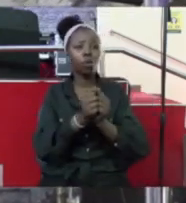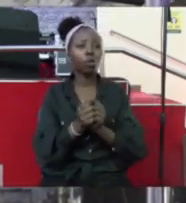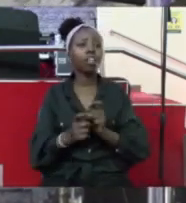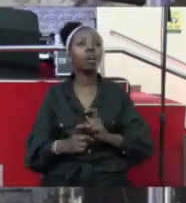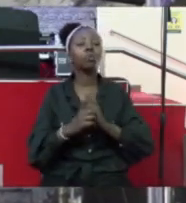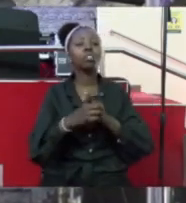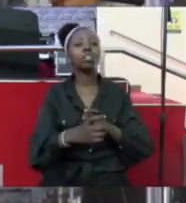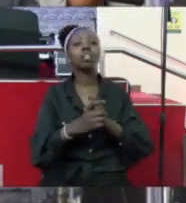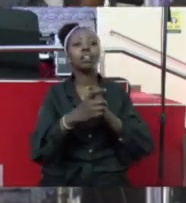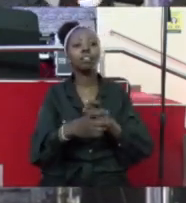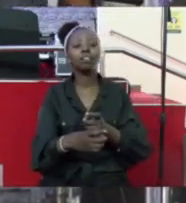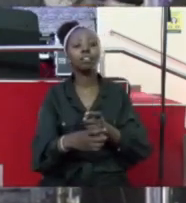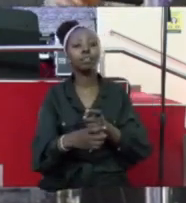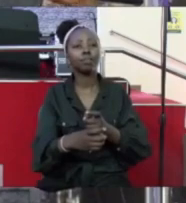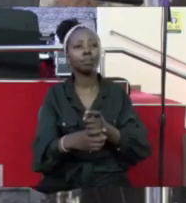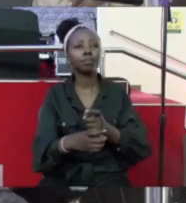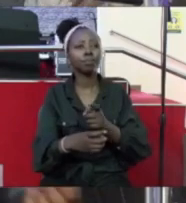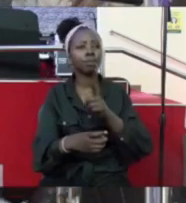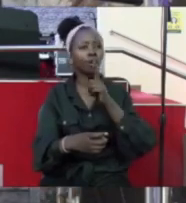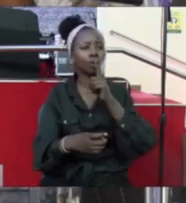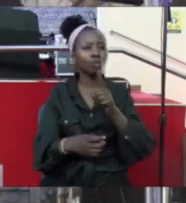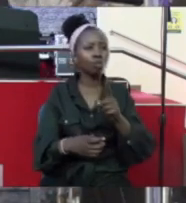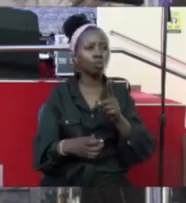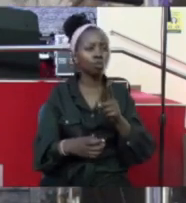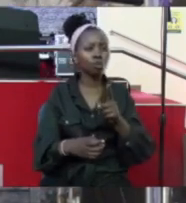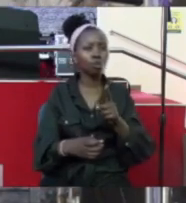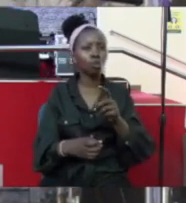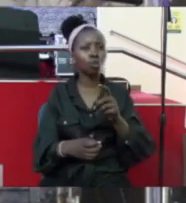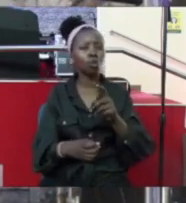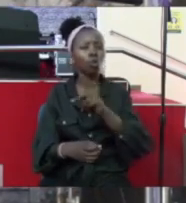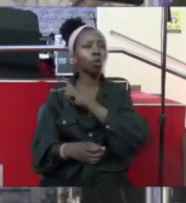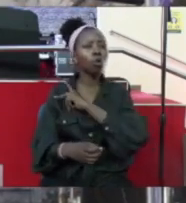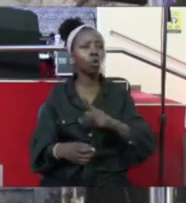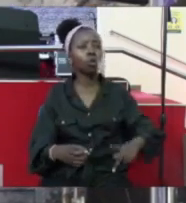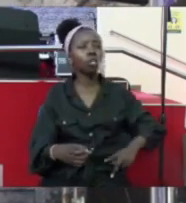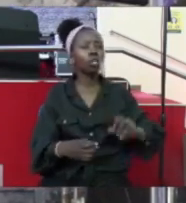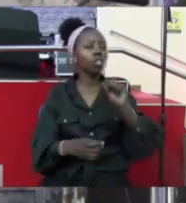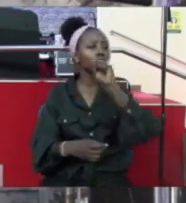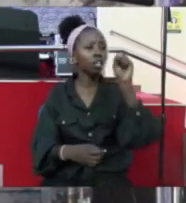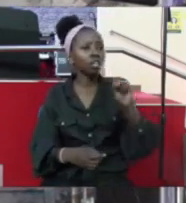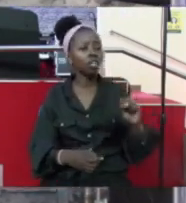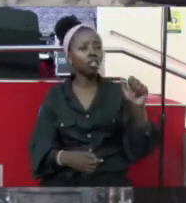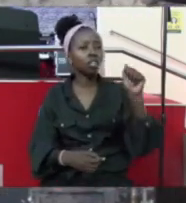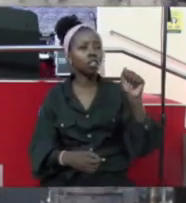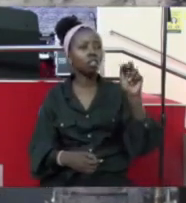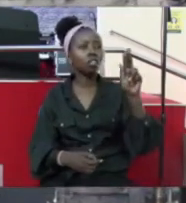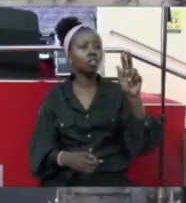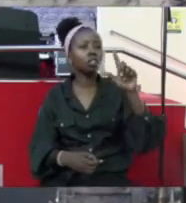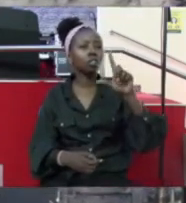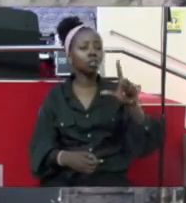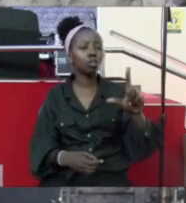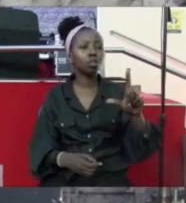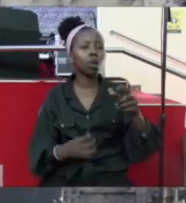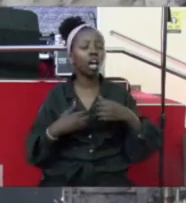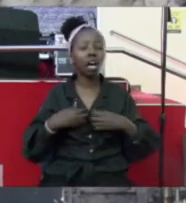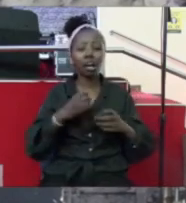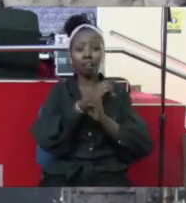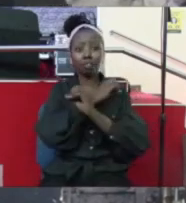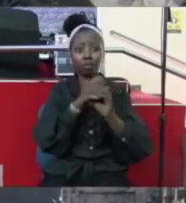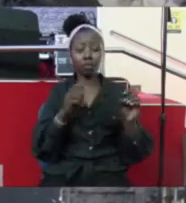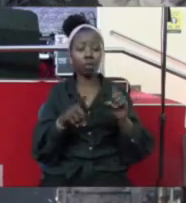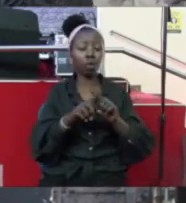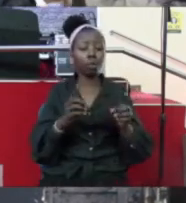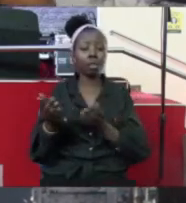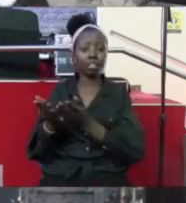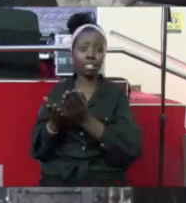kwa nabii mikono mitupu. Saul did not have anything but the servant had. Na hivyo basi Sauli hakuwa na chochote lakini mtumishi alikuwa na nacho. So